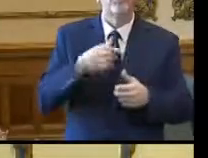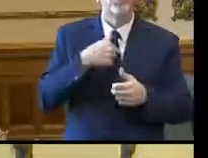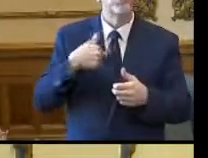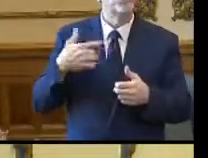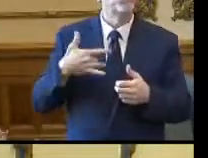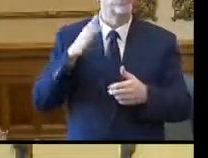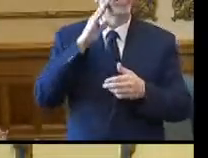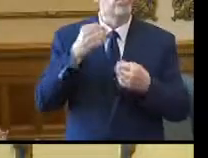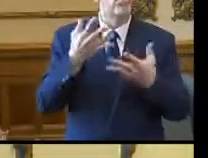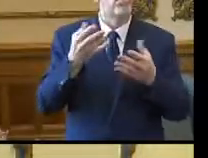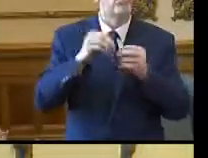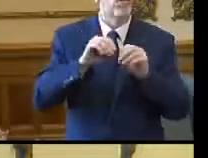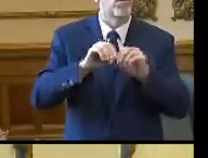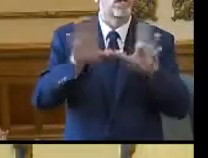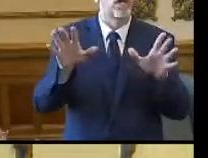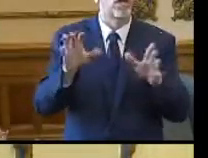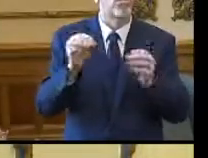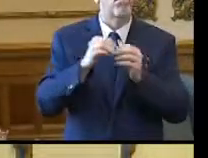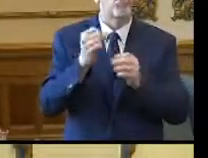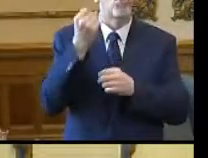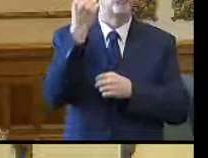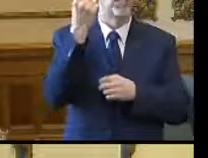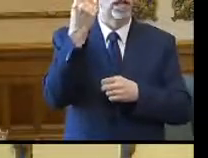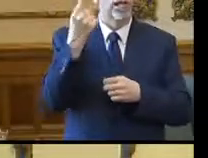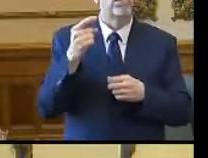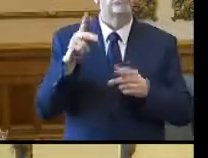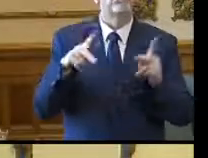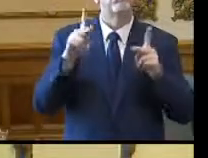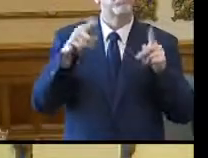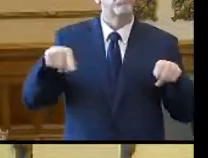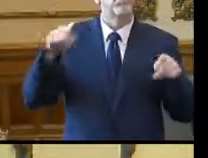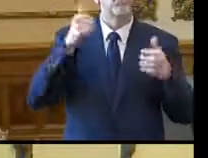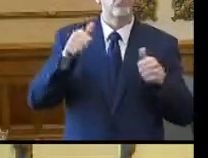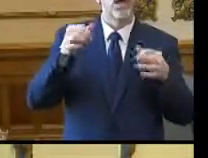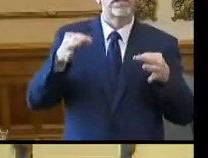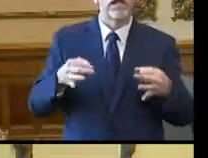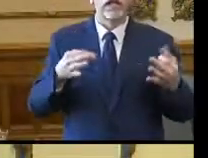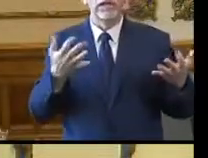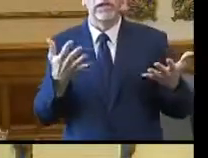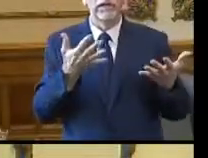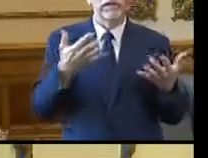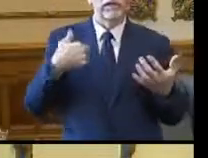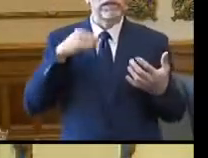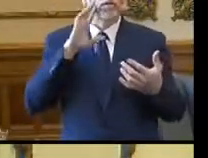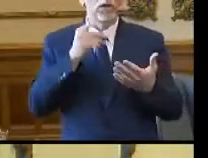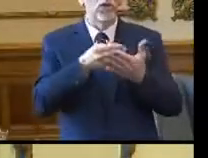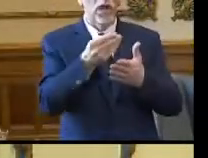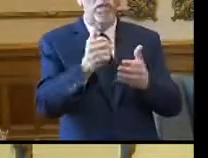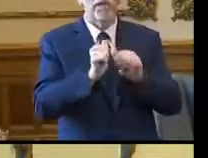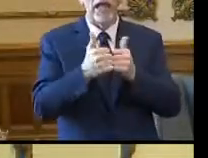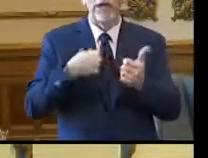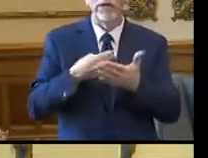will investigate the patient, which is something that we do all the time in our agency with communicable diseases.